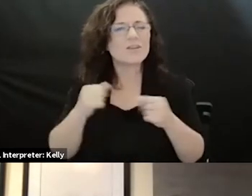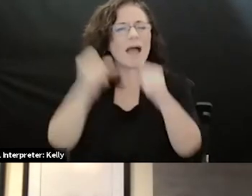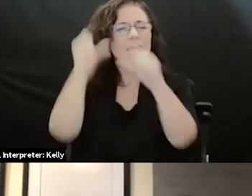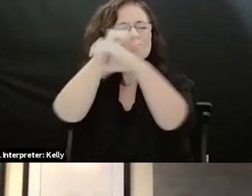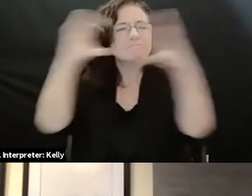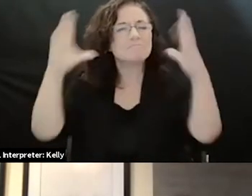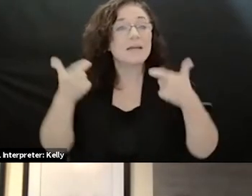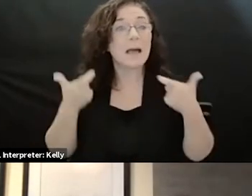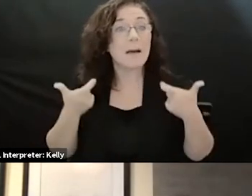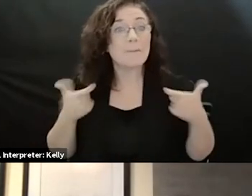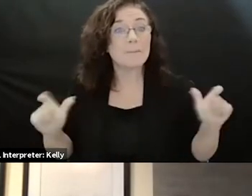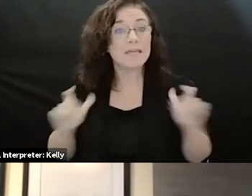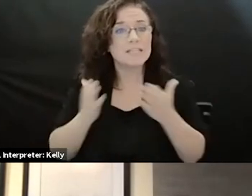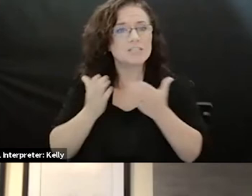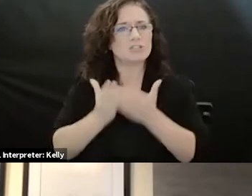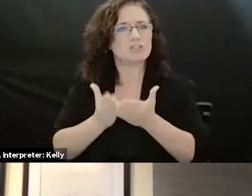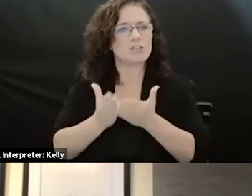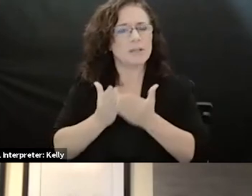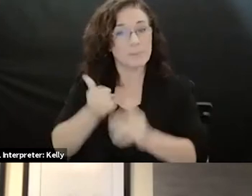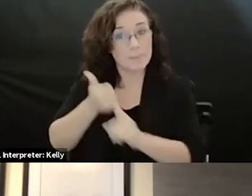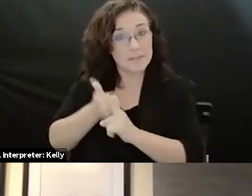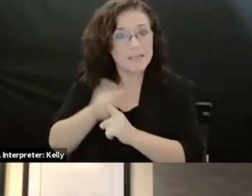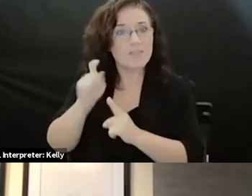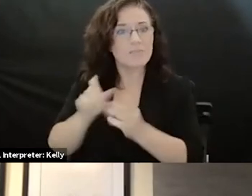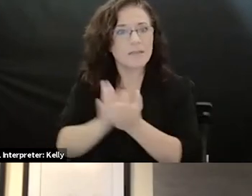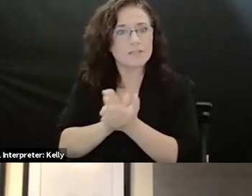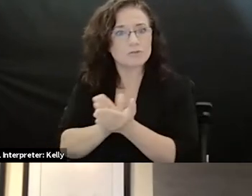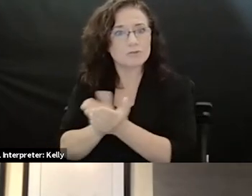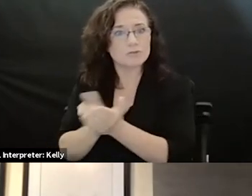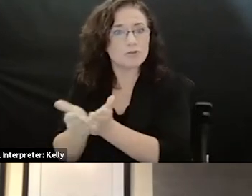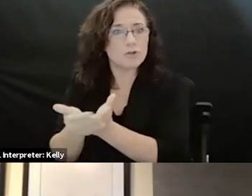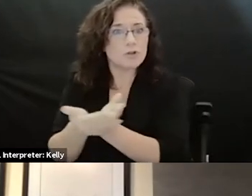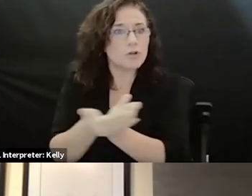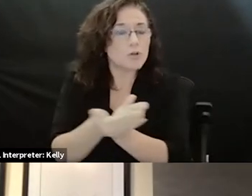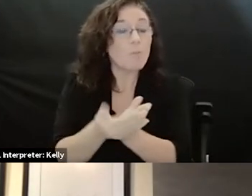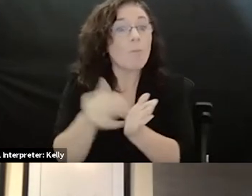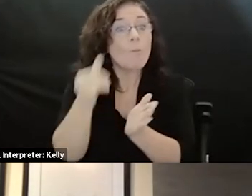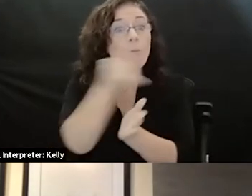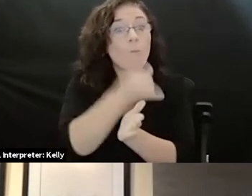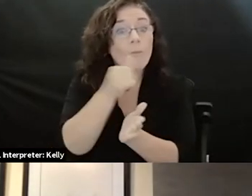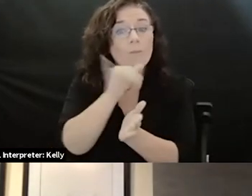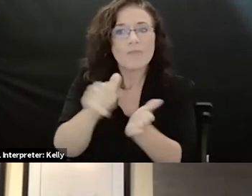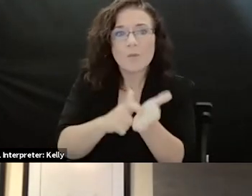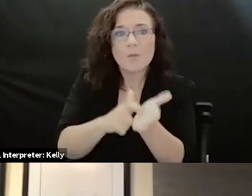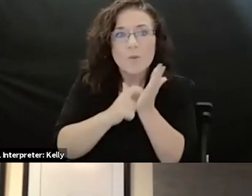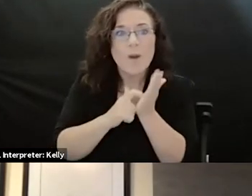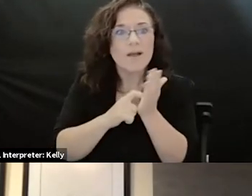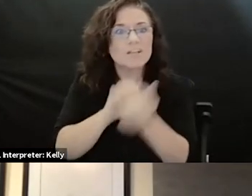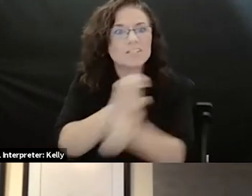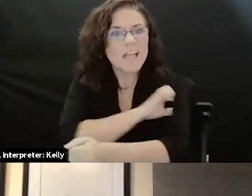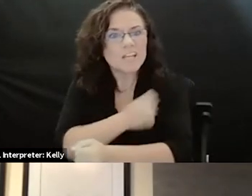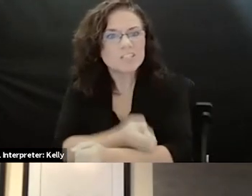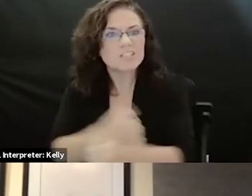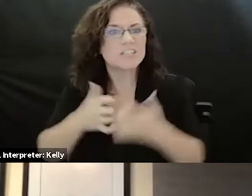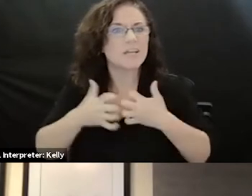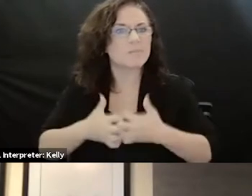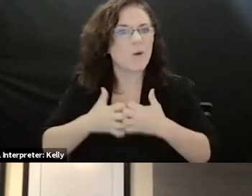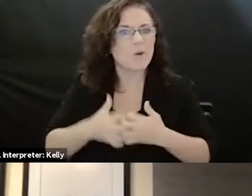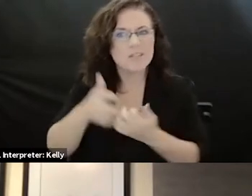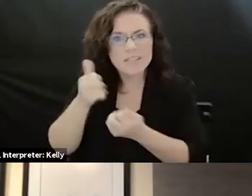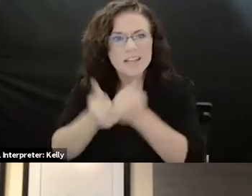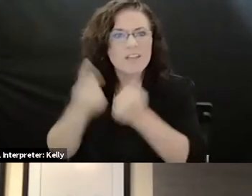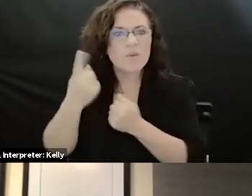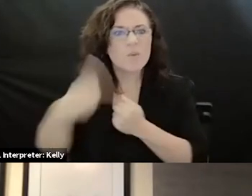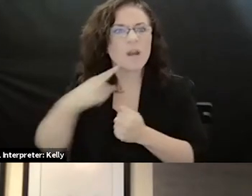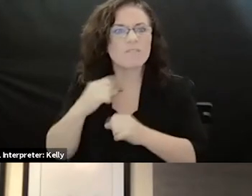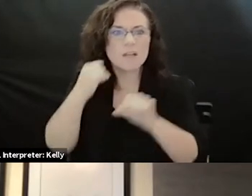has to turn that's huge and it takes a whole lot of energy and time and space and everybody moving and rowing at the same at